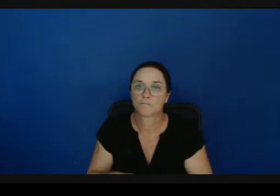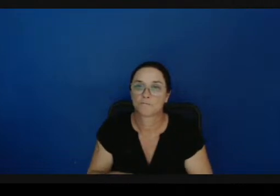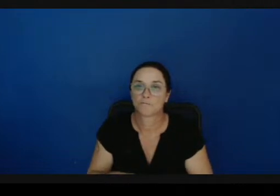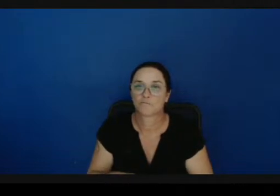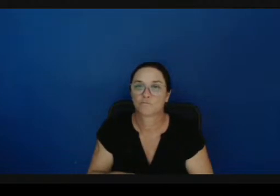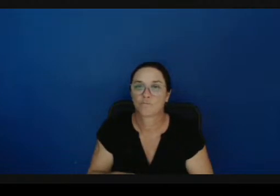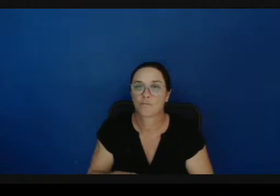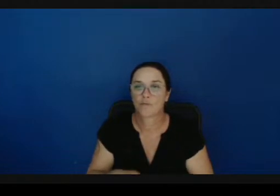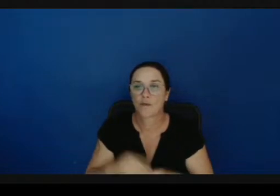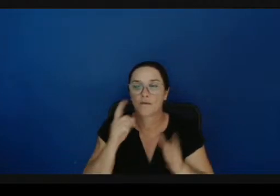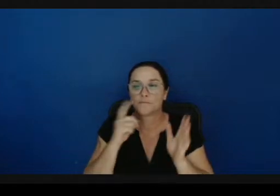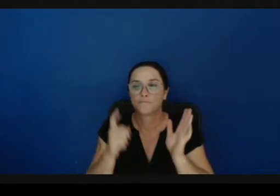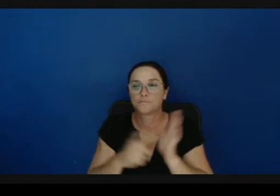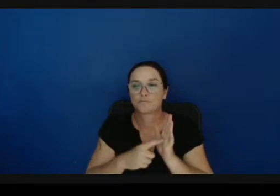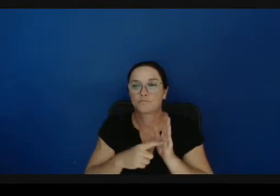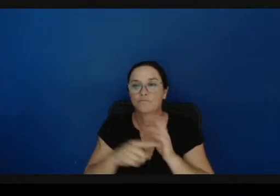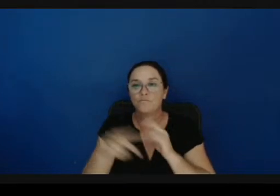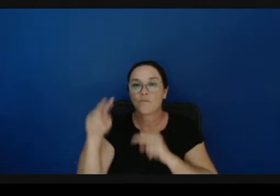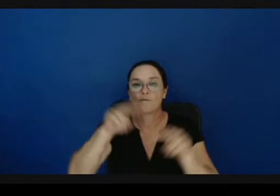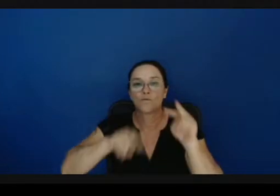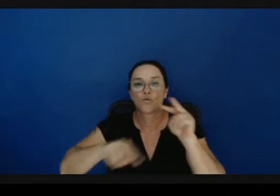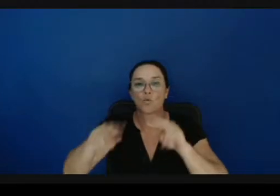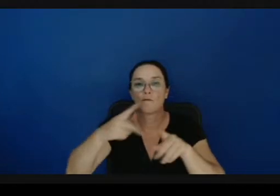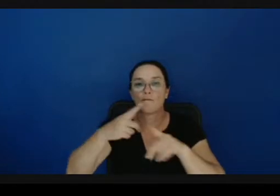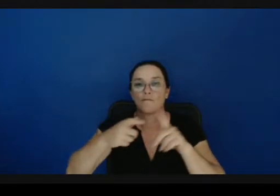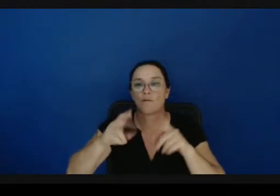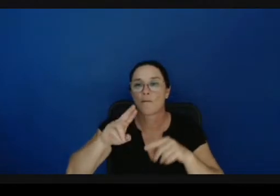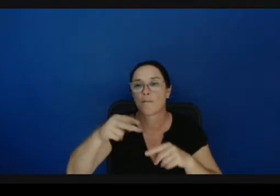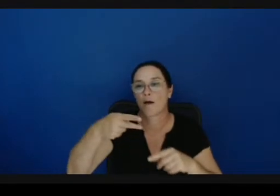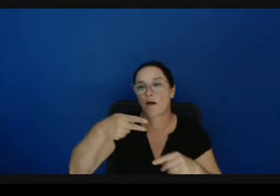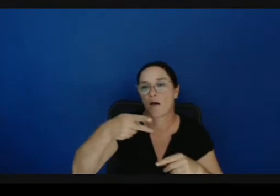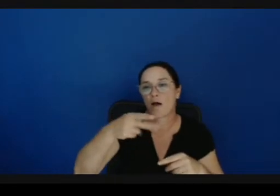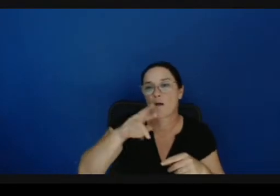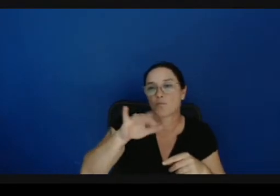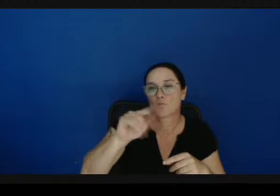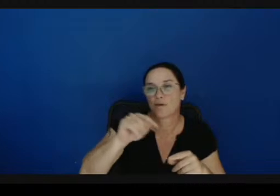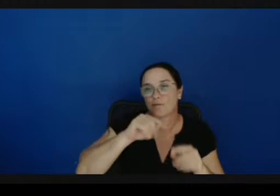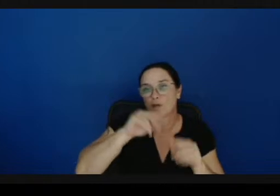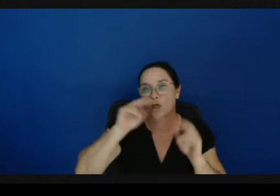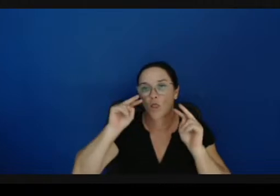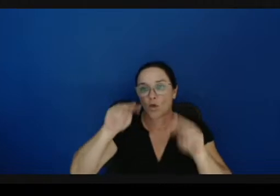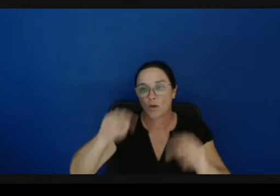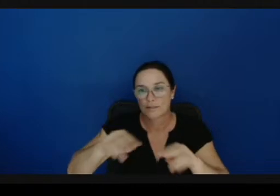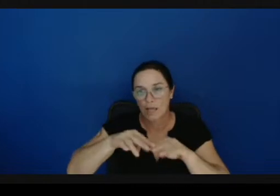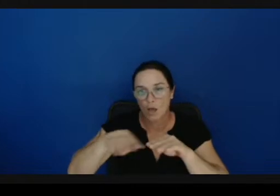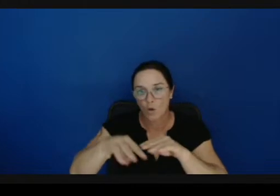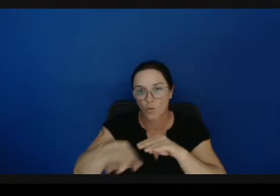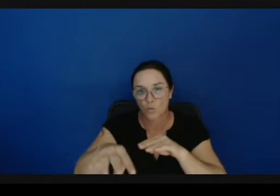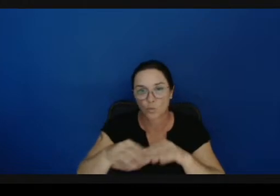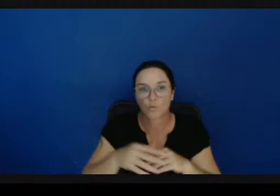They noted the view from up rift to down rift as well.